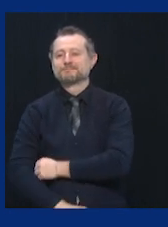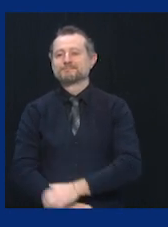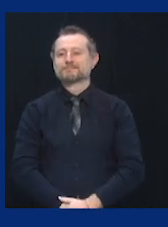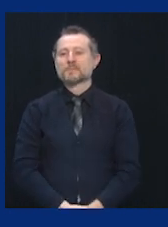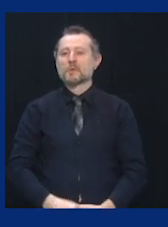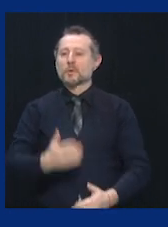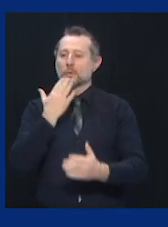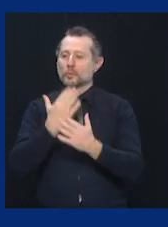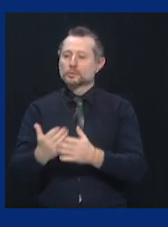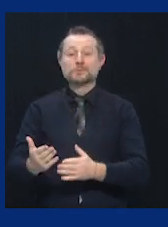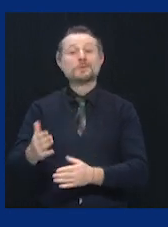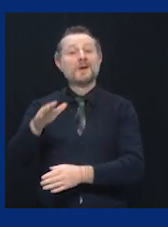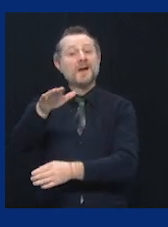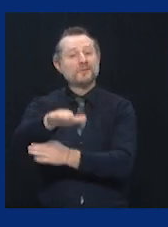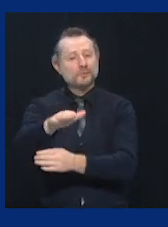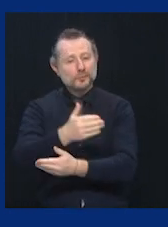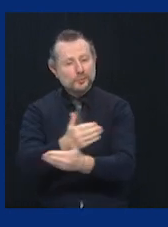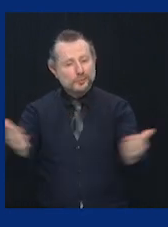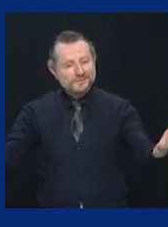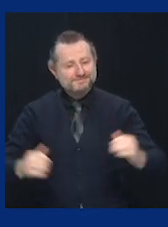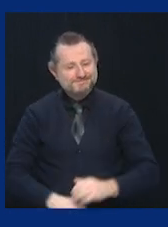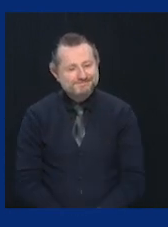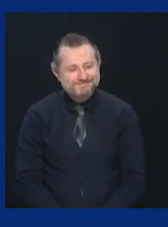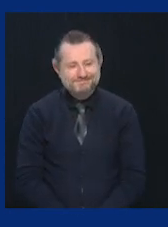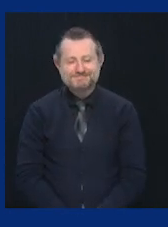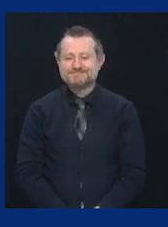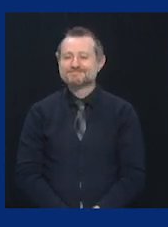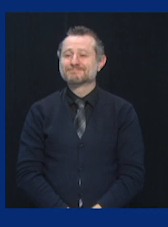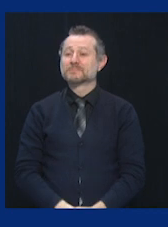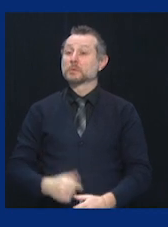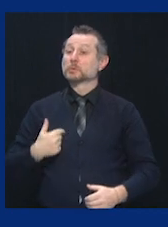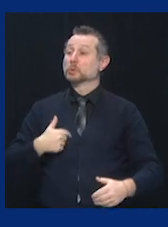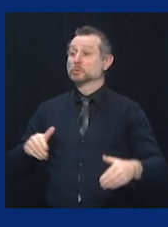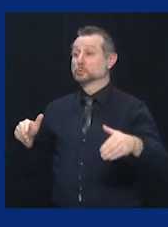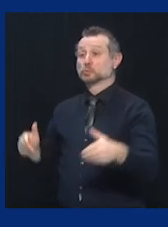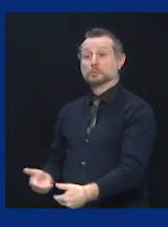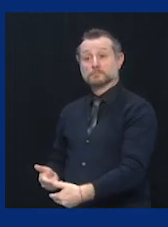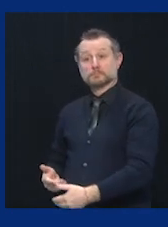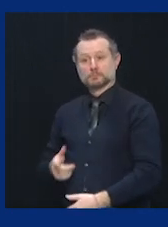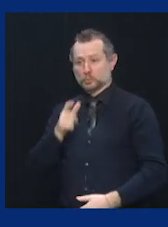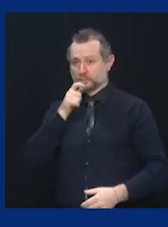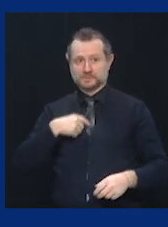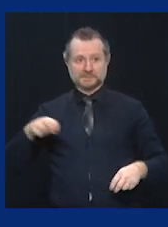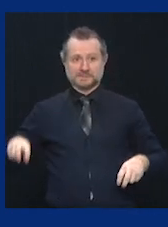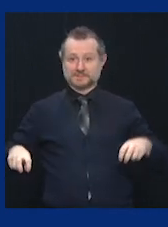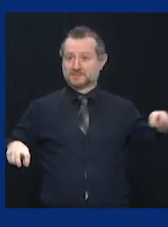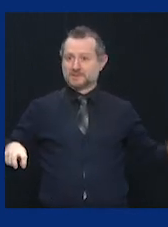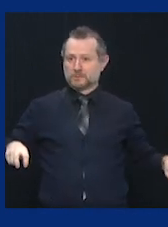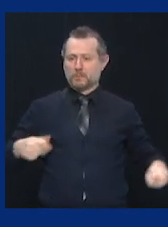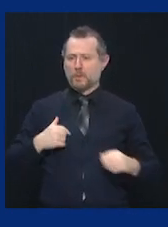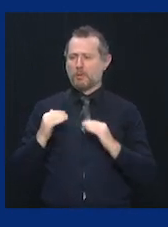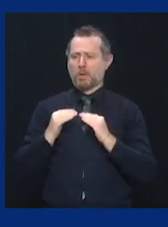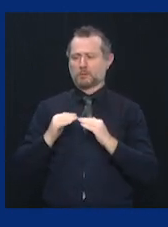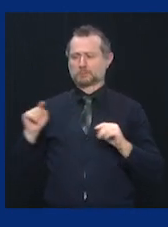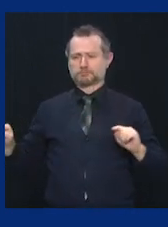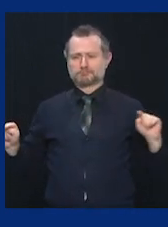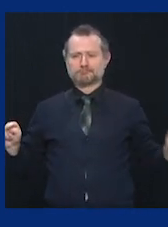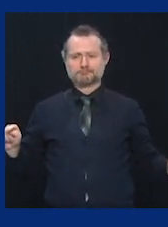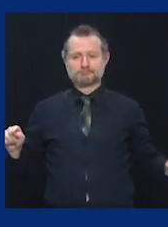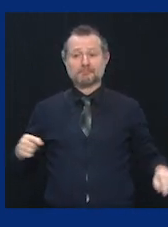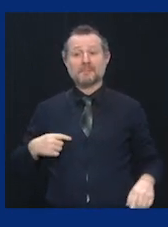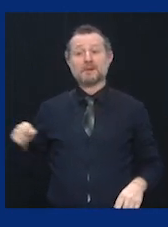Good afternoon, everyone. Let me introduce people who join me, my colleagues today. To my right, Mr.